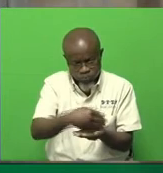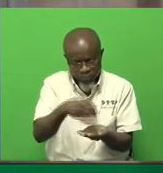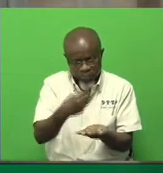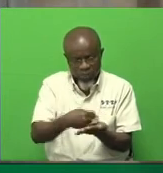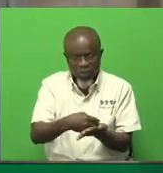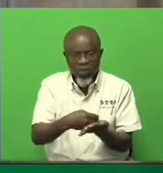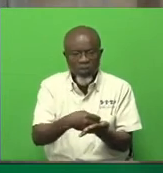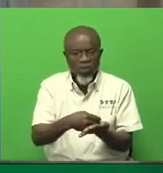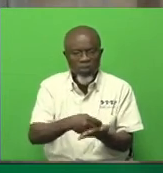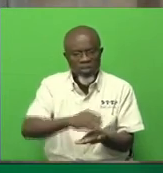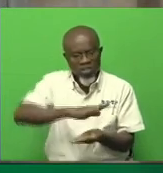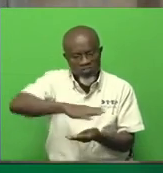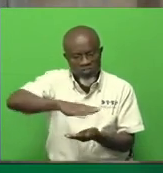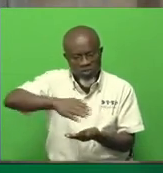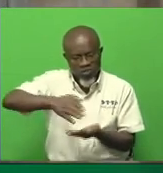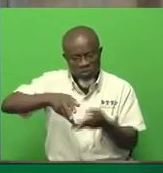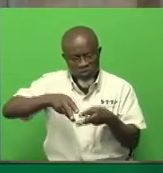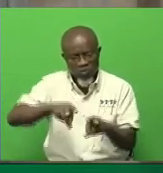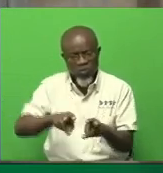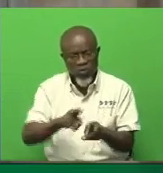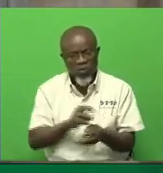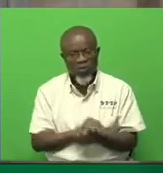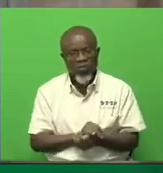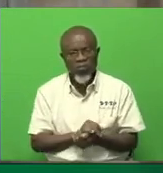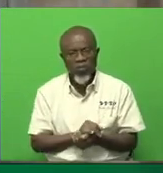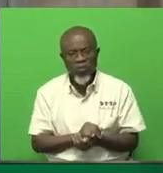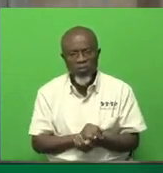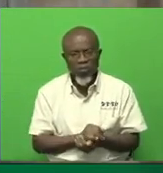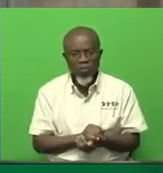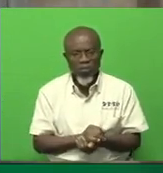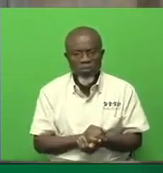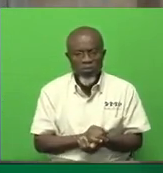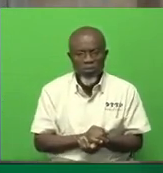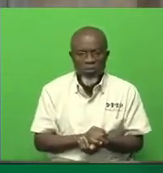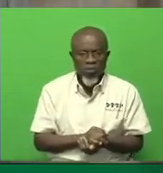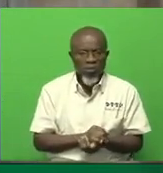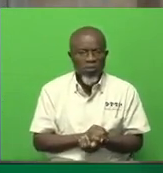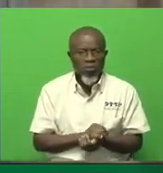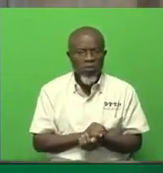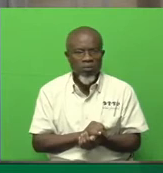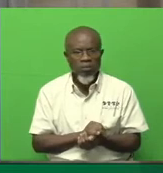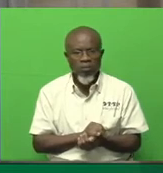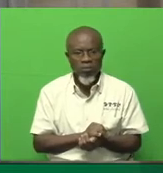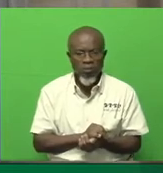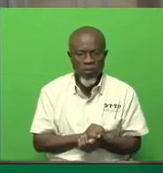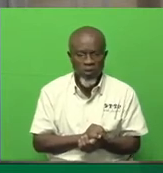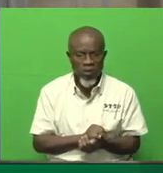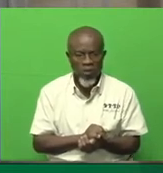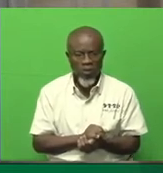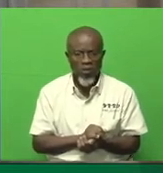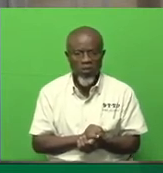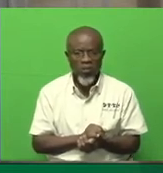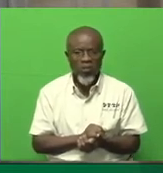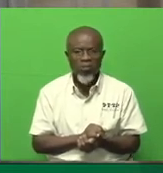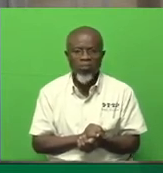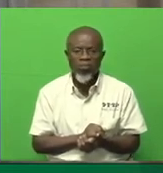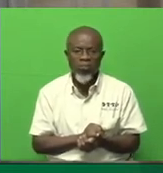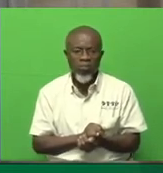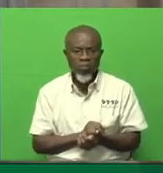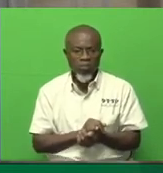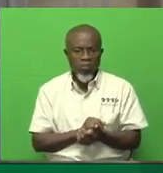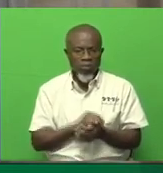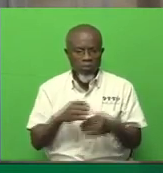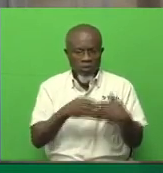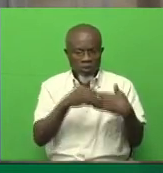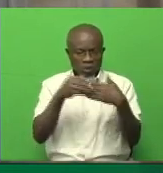the children life one was addressed was created to address and my leader spoke about that this morning and the fact that when we return